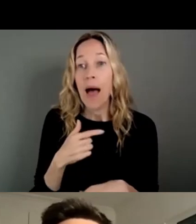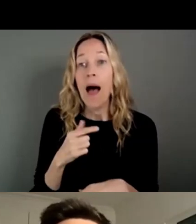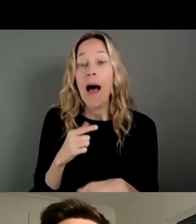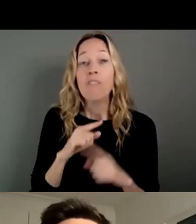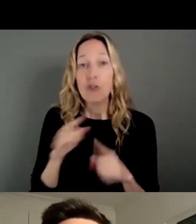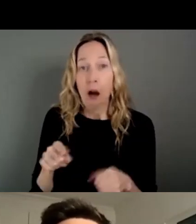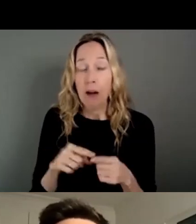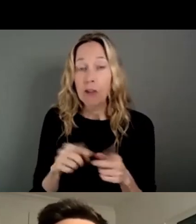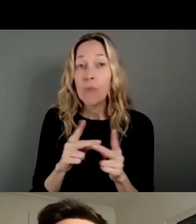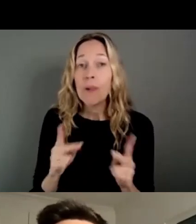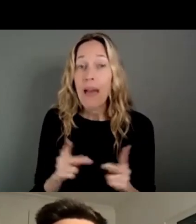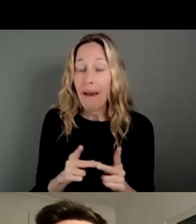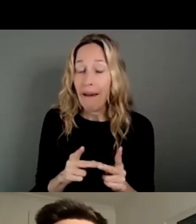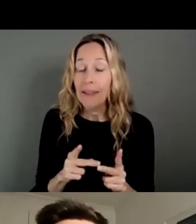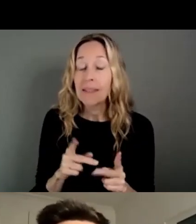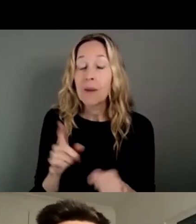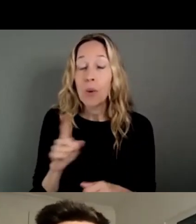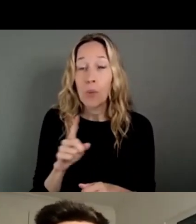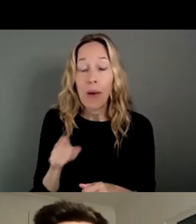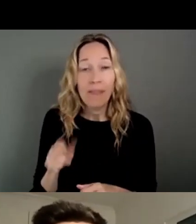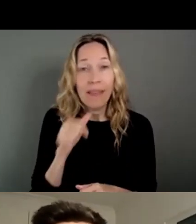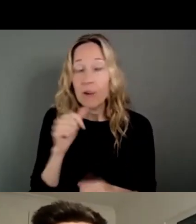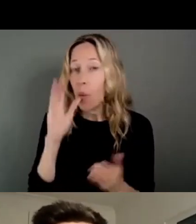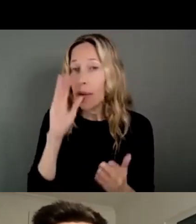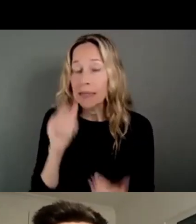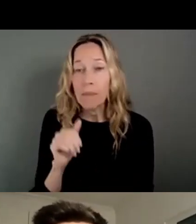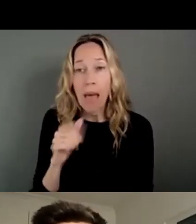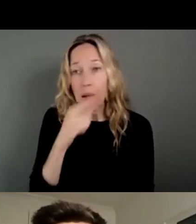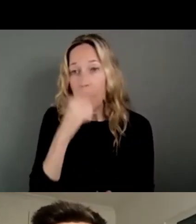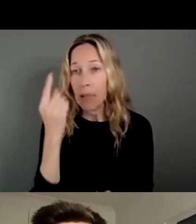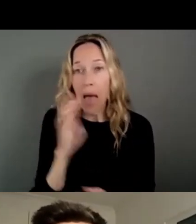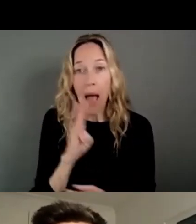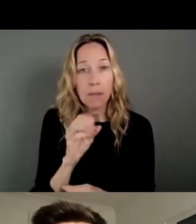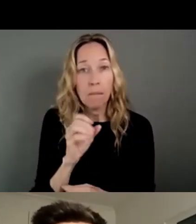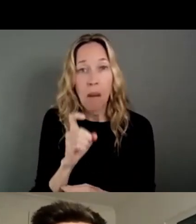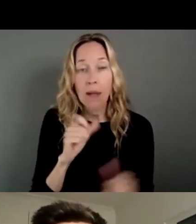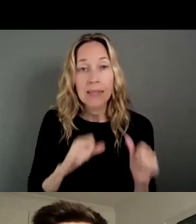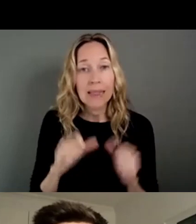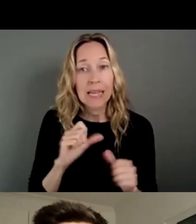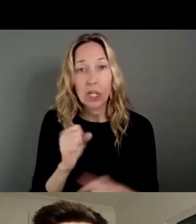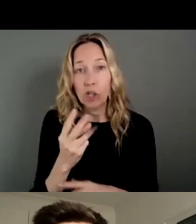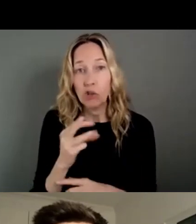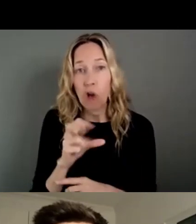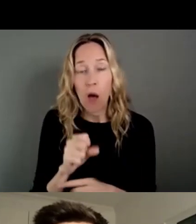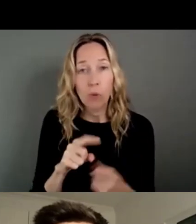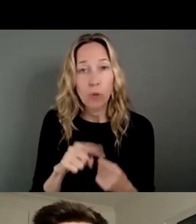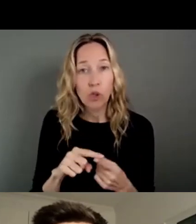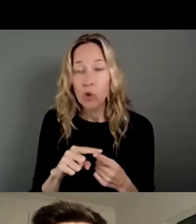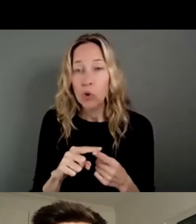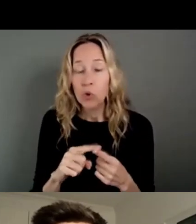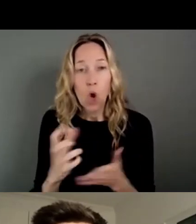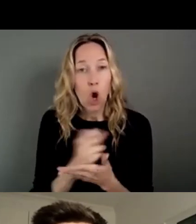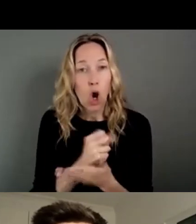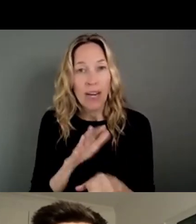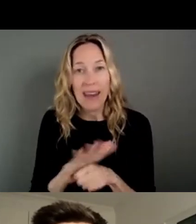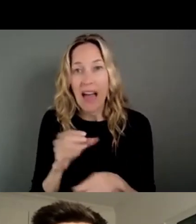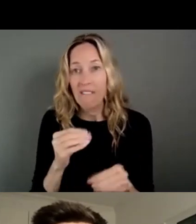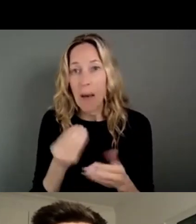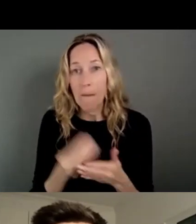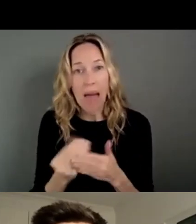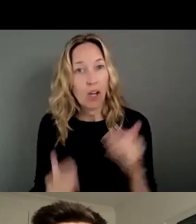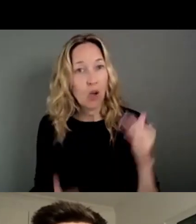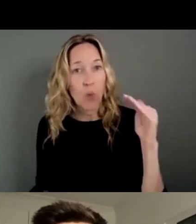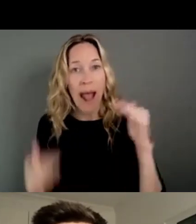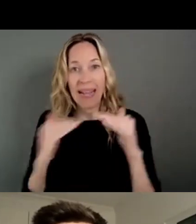expect the black box theater shows to actually even break even. They will lose a little bit of money, you